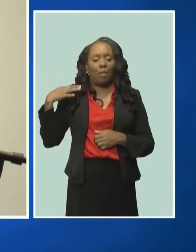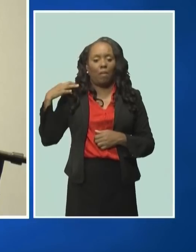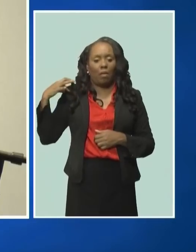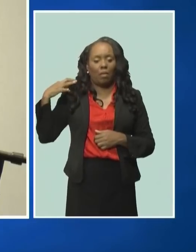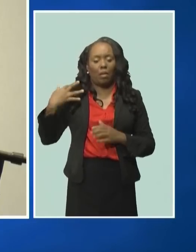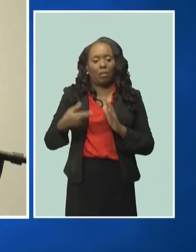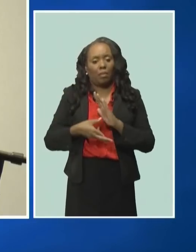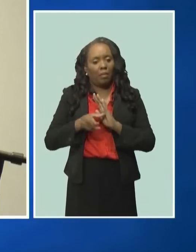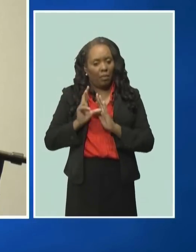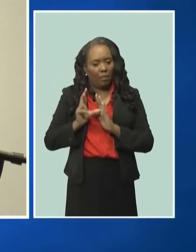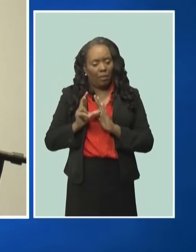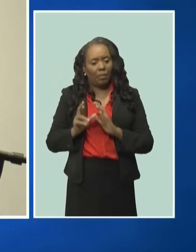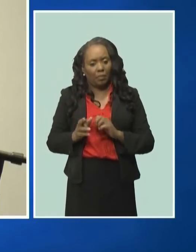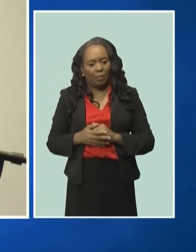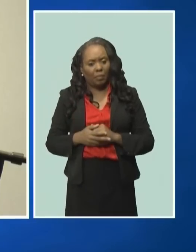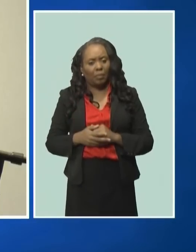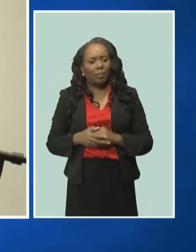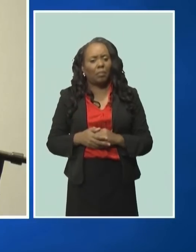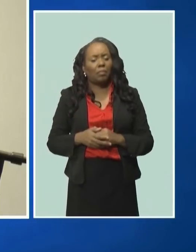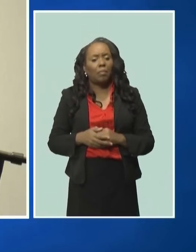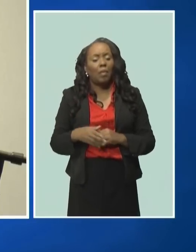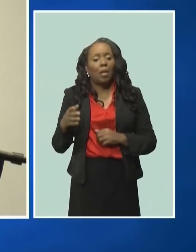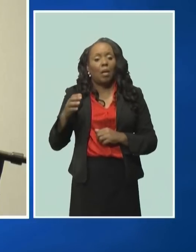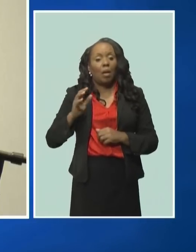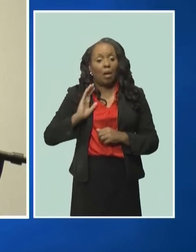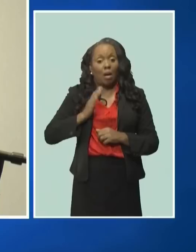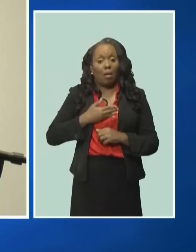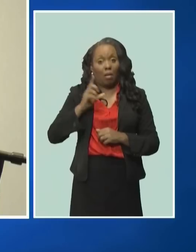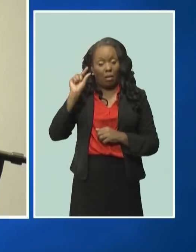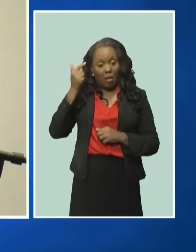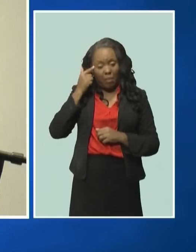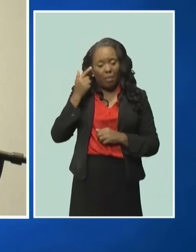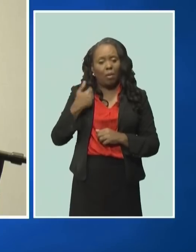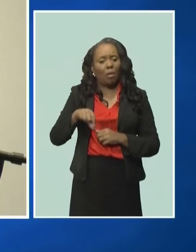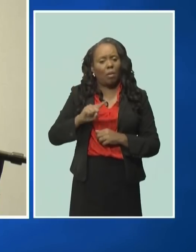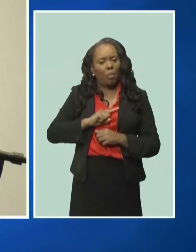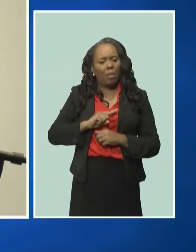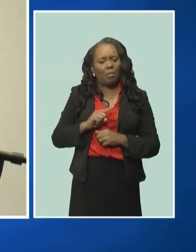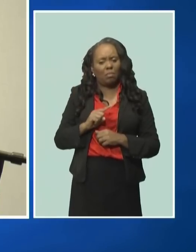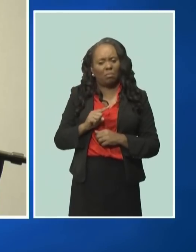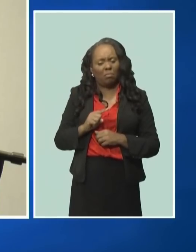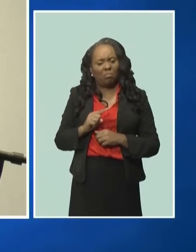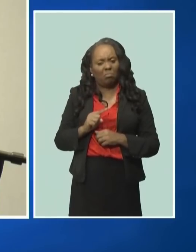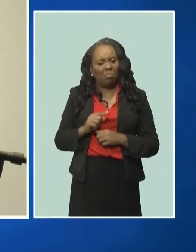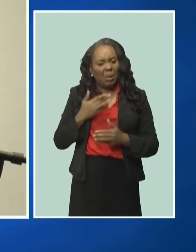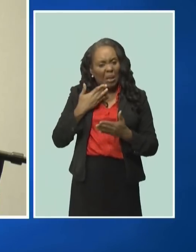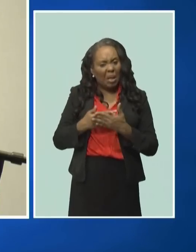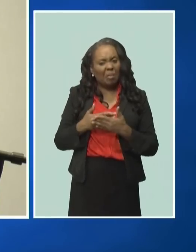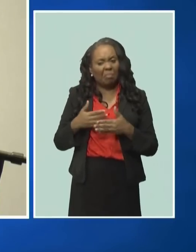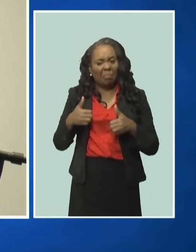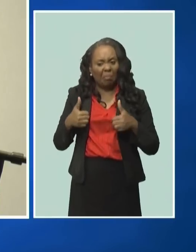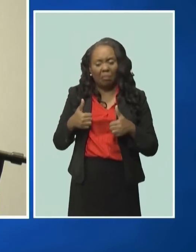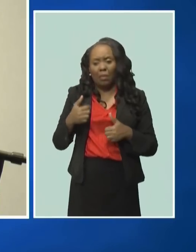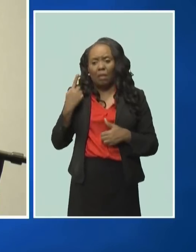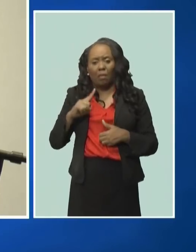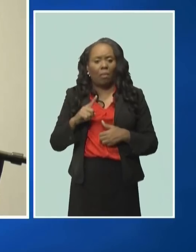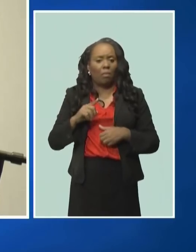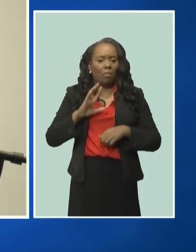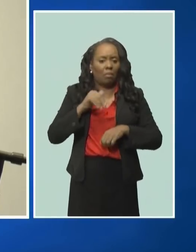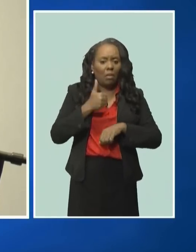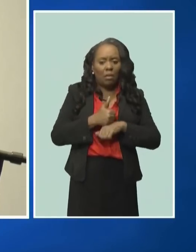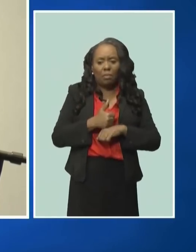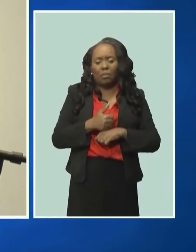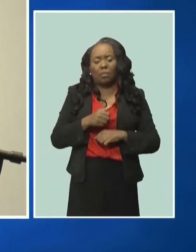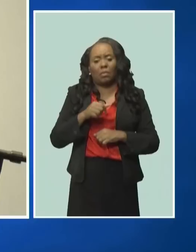of that was that as a government, we have done quite well in the context of our implementation. Many of our